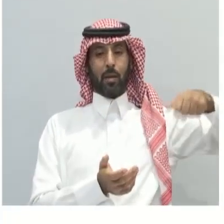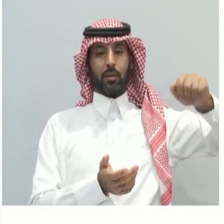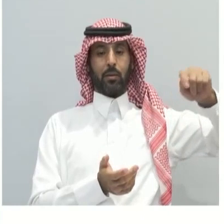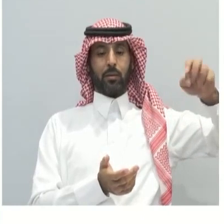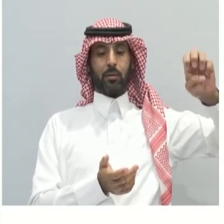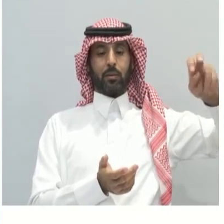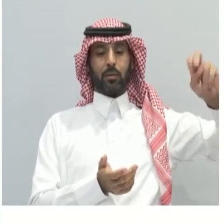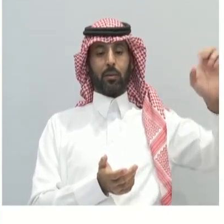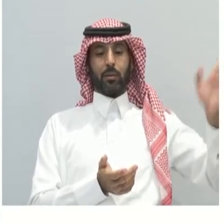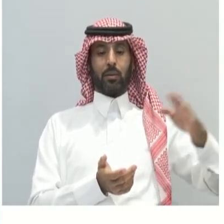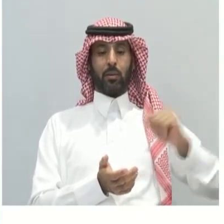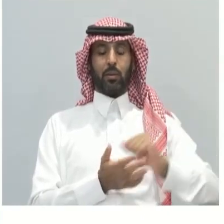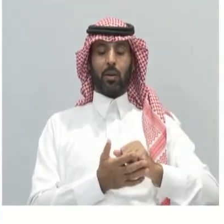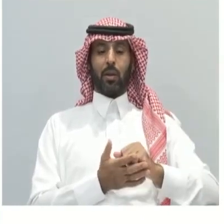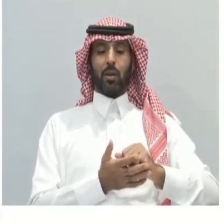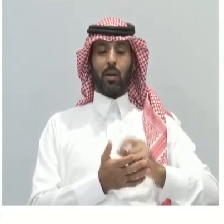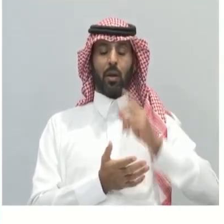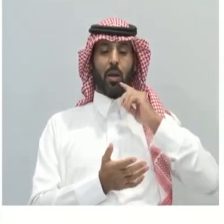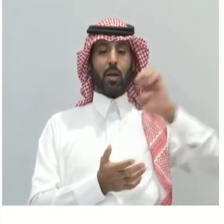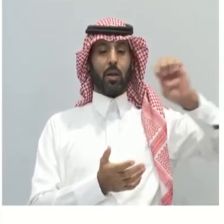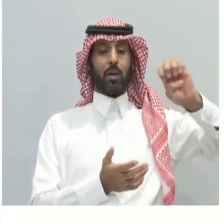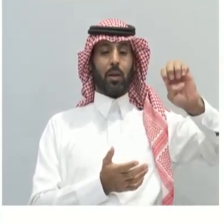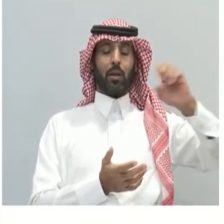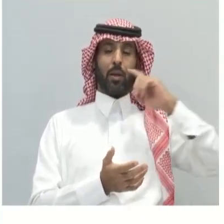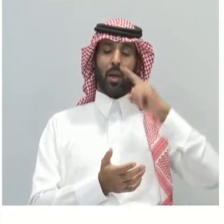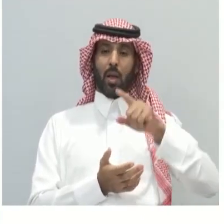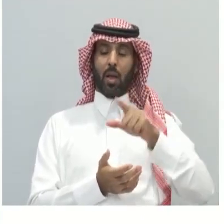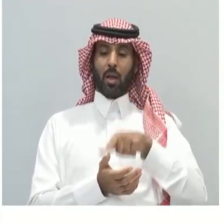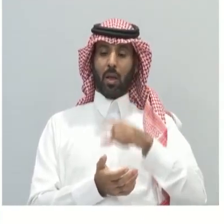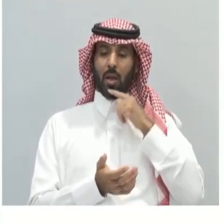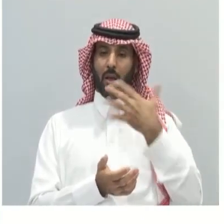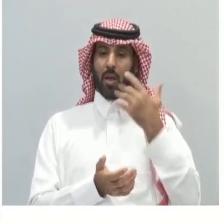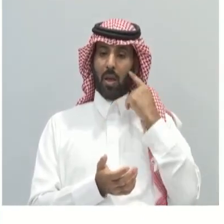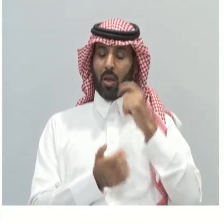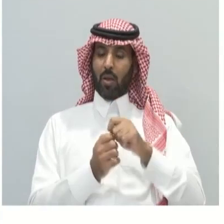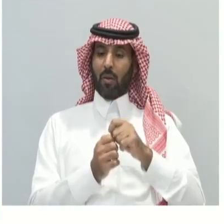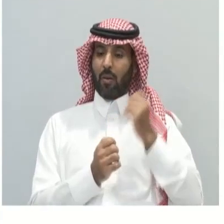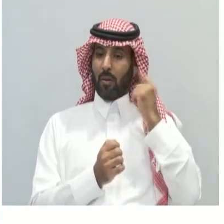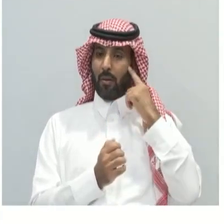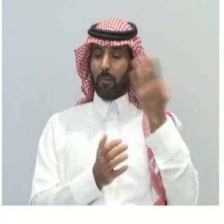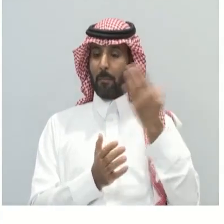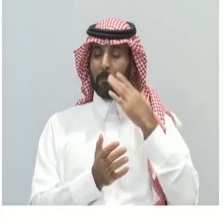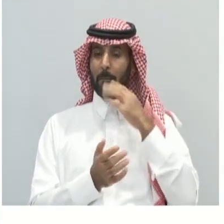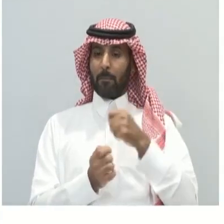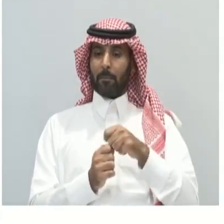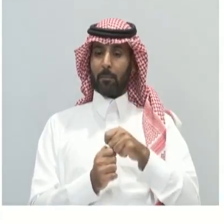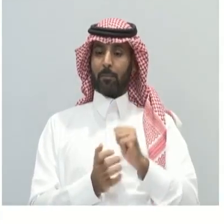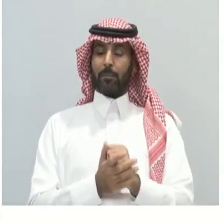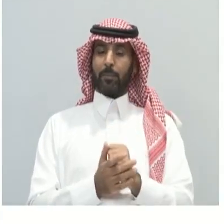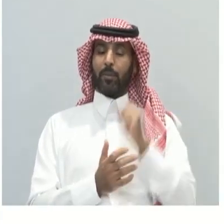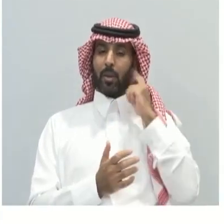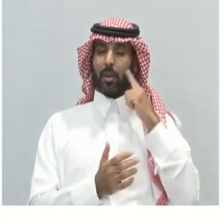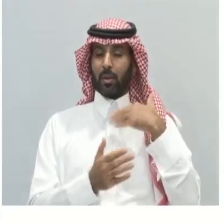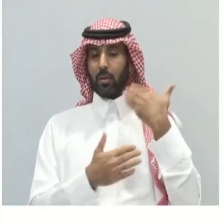Yes, with the letter E, obtain the right to make or sell a new invention or product.